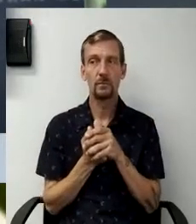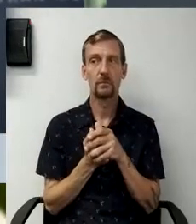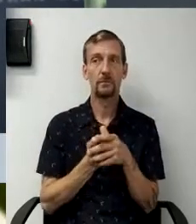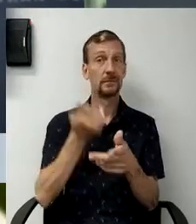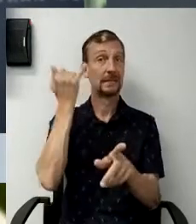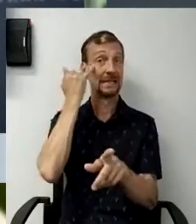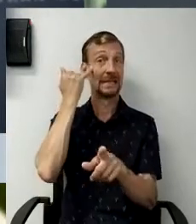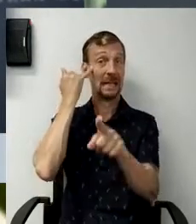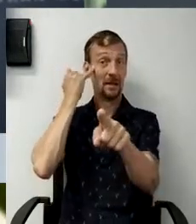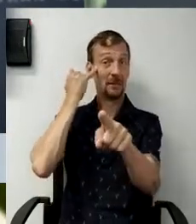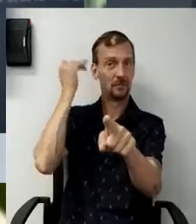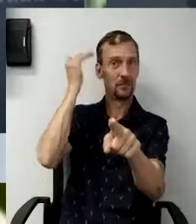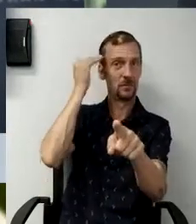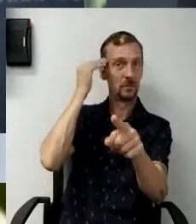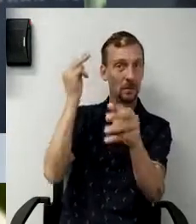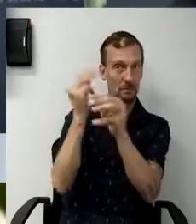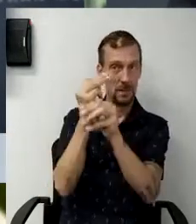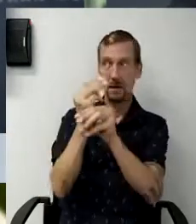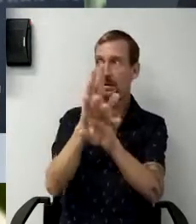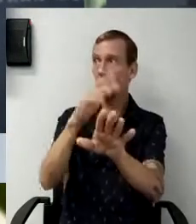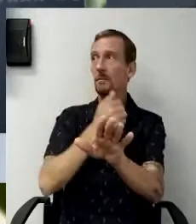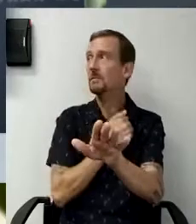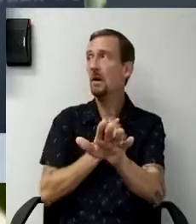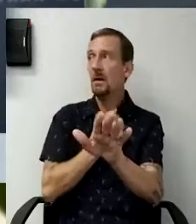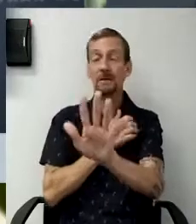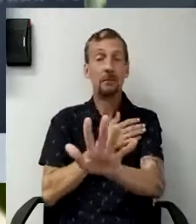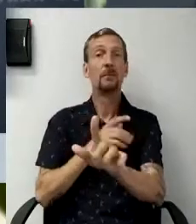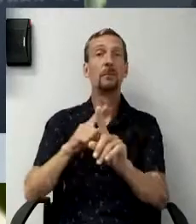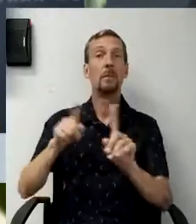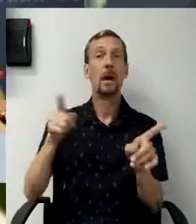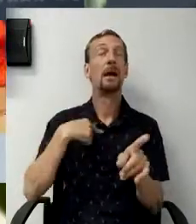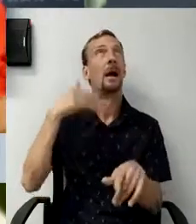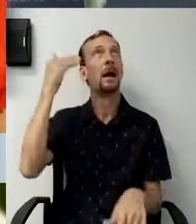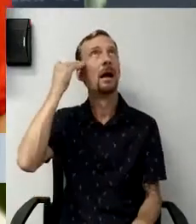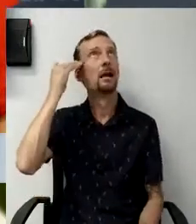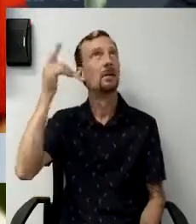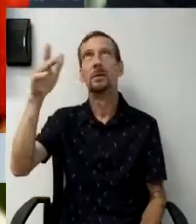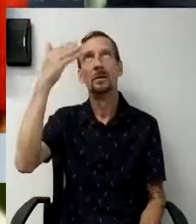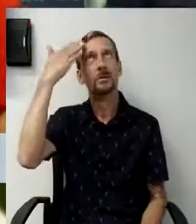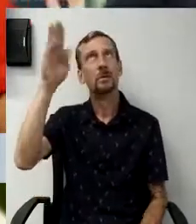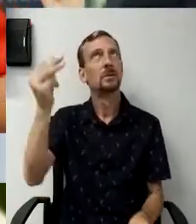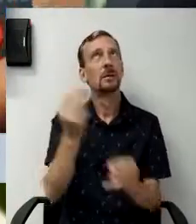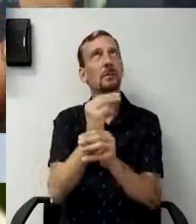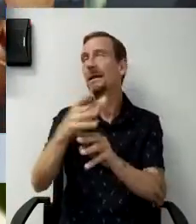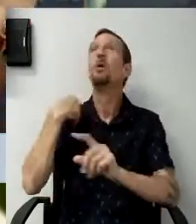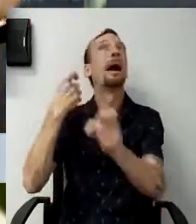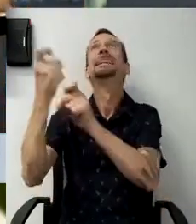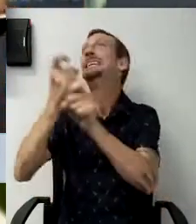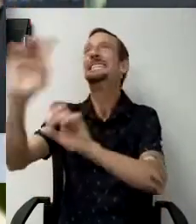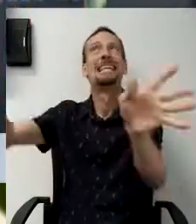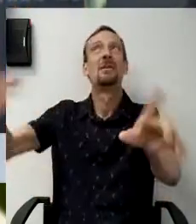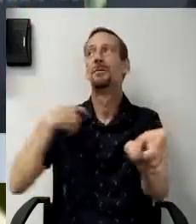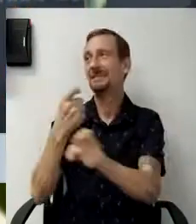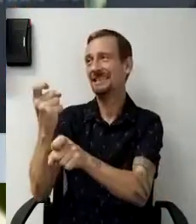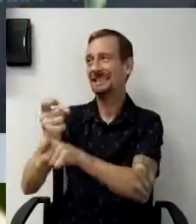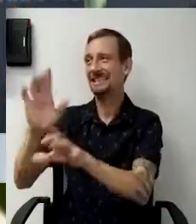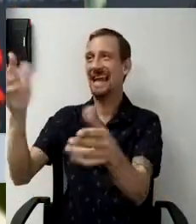if you know math, sorry. I don't know math. Yes, I know. Sorry. No, I didn't mean that you don't know.